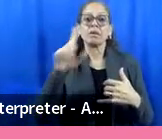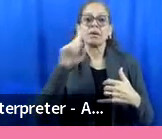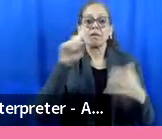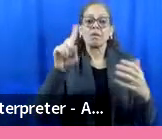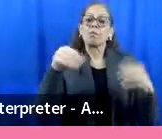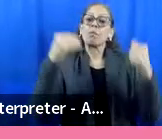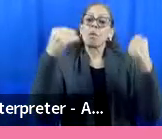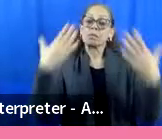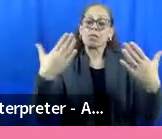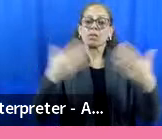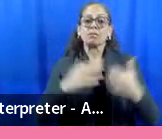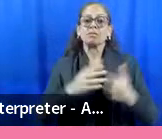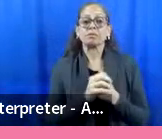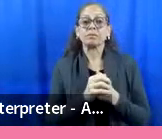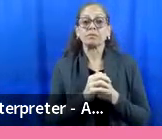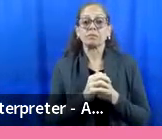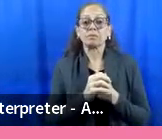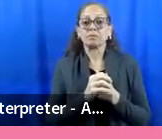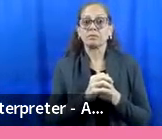proposal.